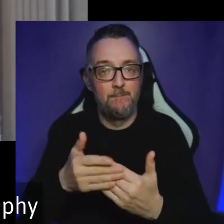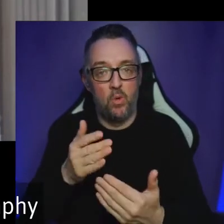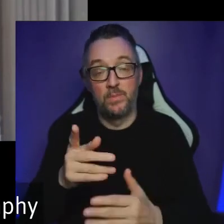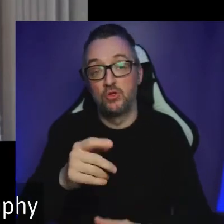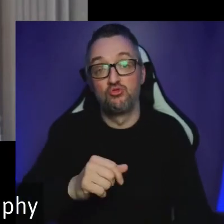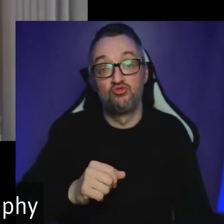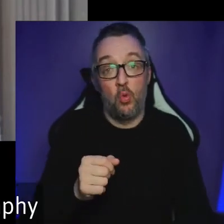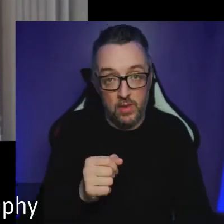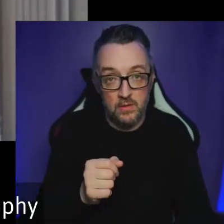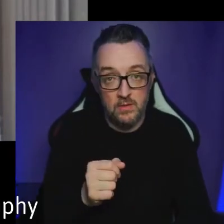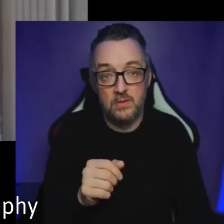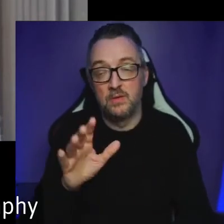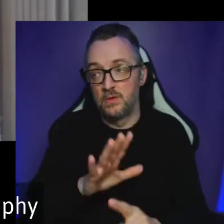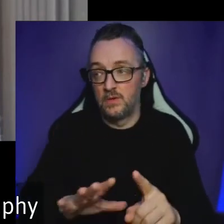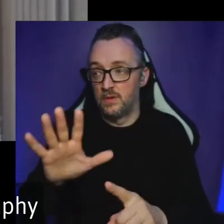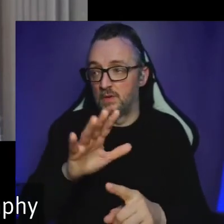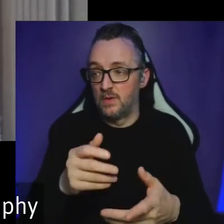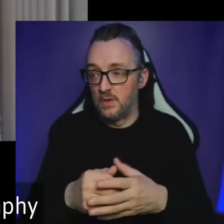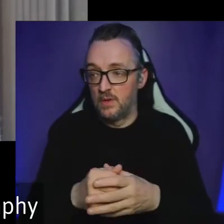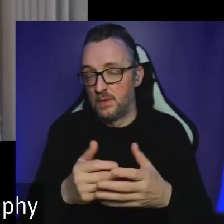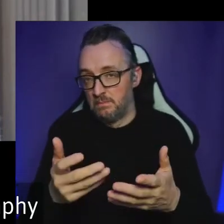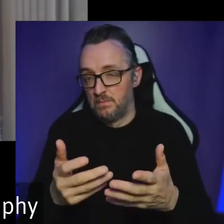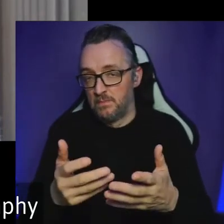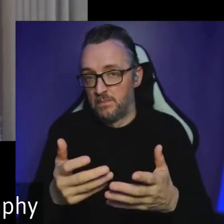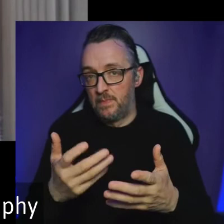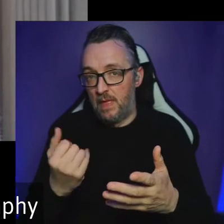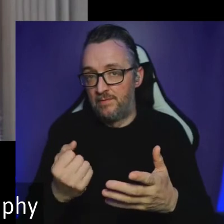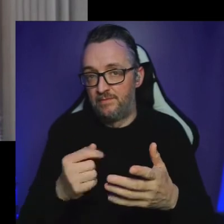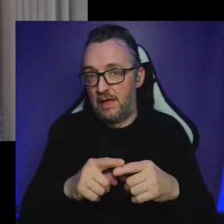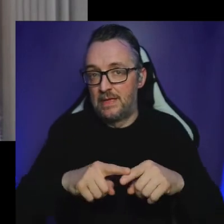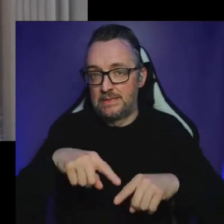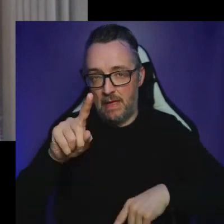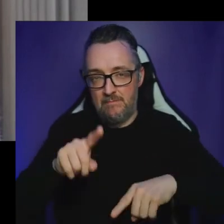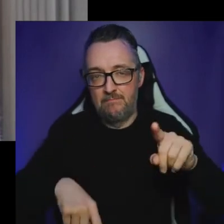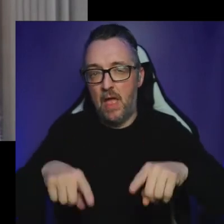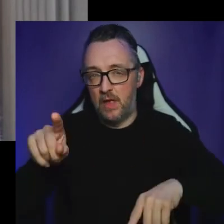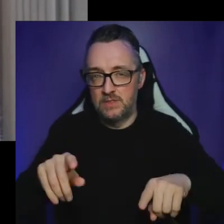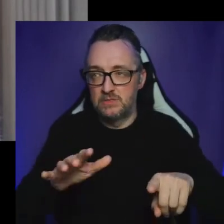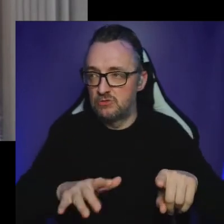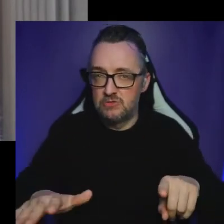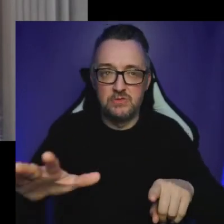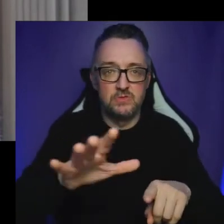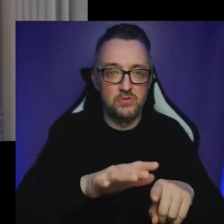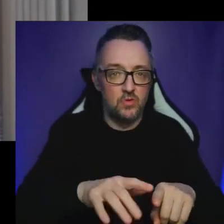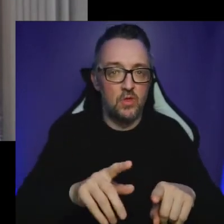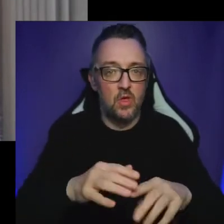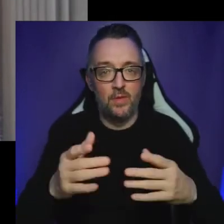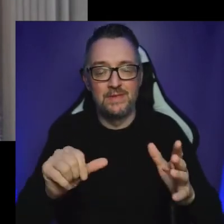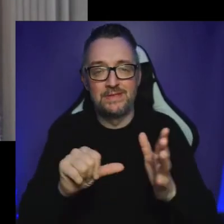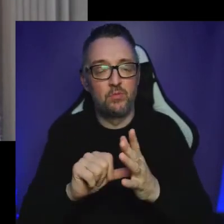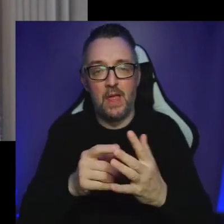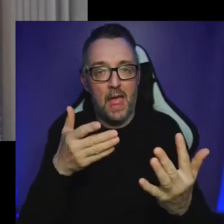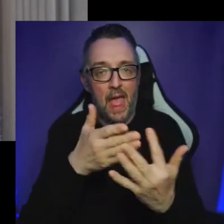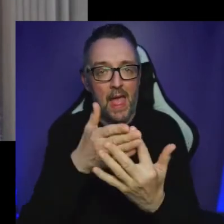Scotland in particular, we've got a diverse geography and a lot of difficulties in getting access to